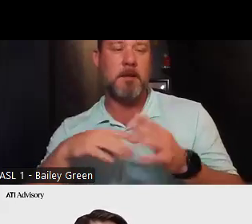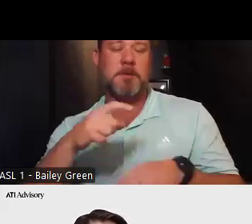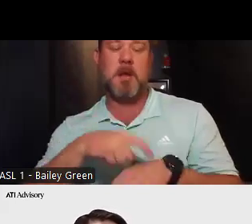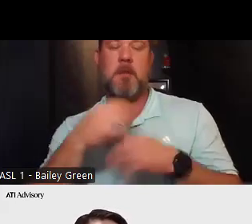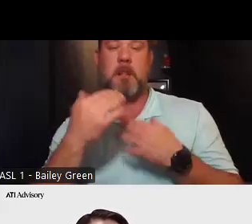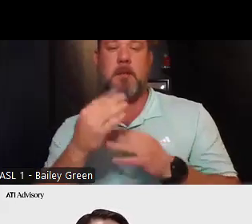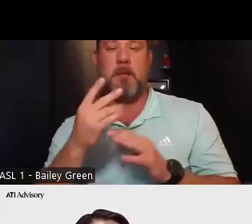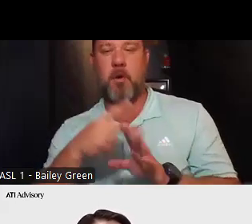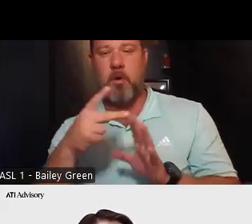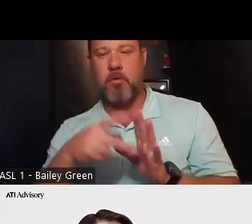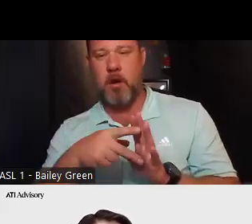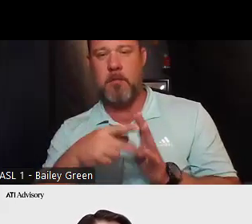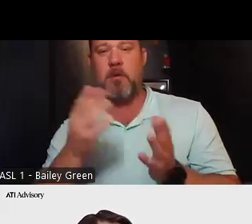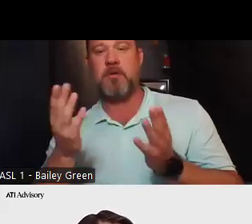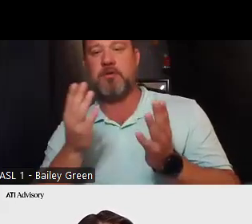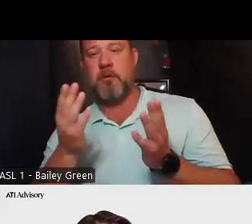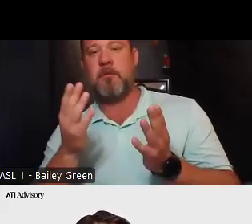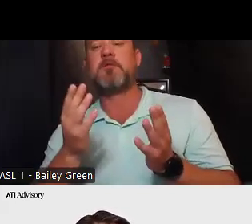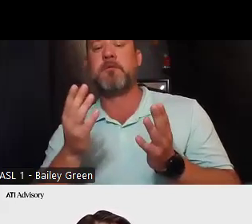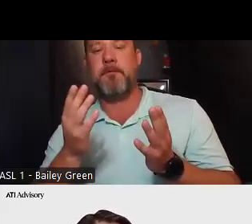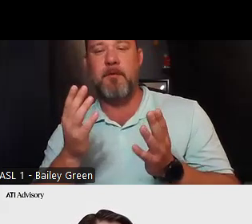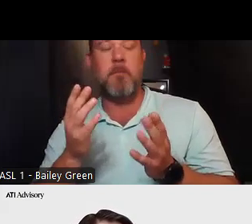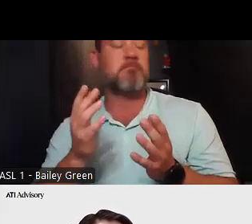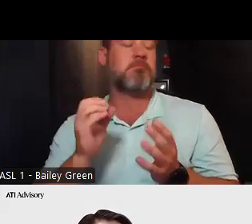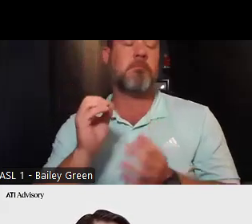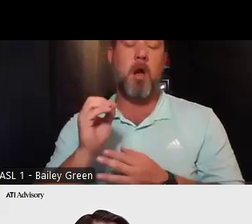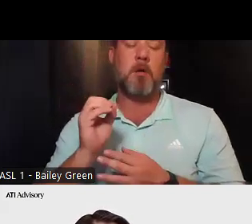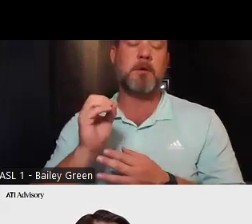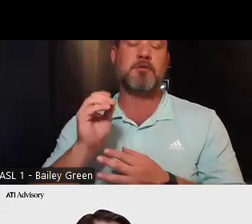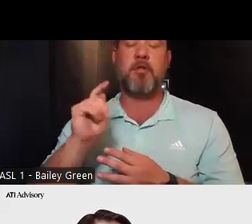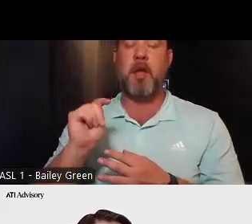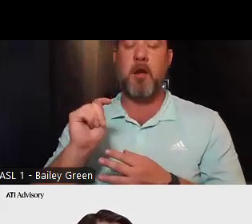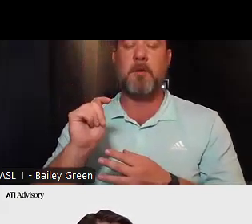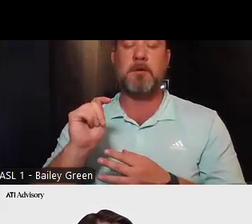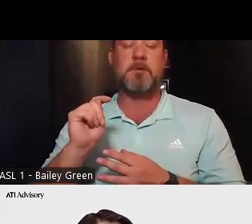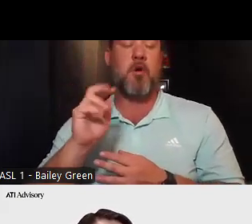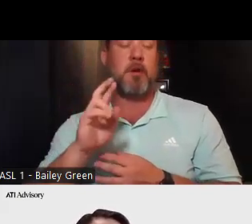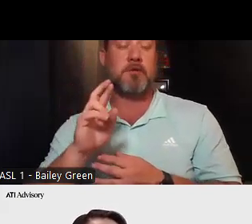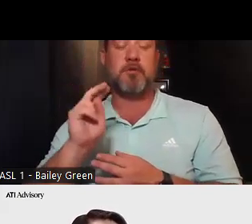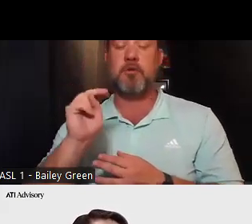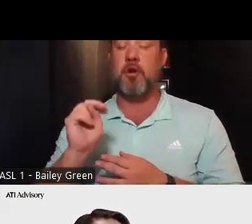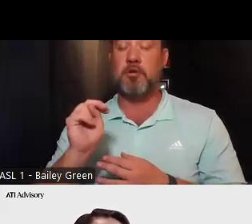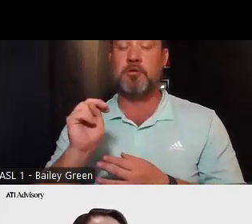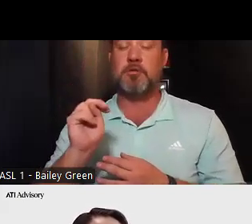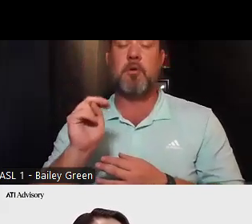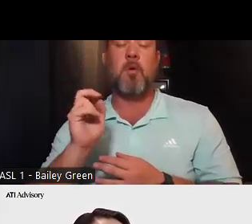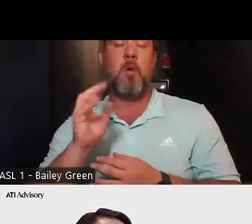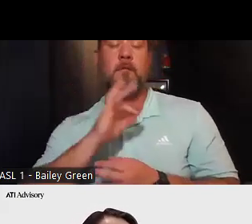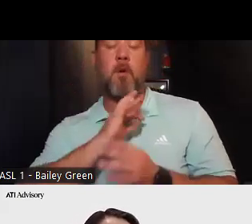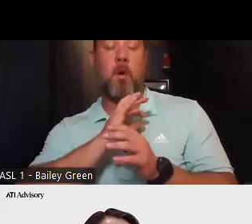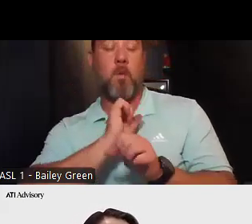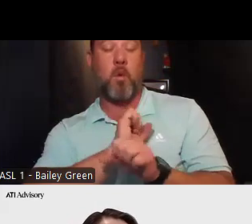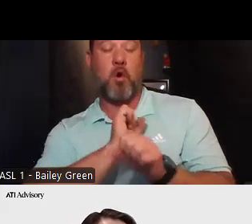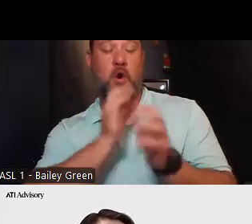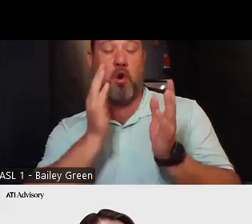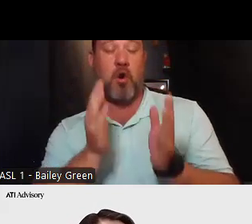time-limited program with services from an occupational therapist, a registered nurse, and a handy worker to make sure that this individual